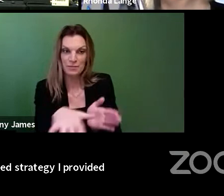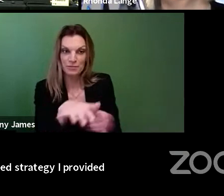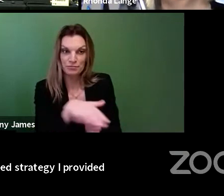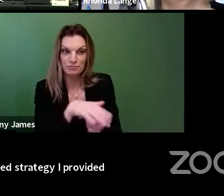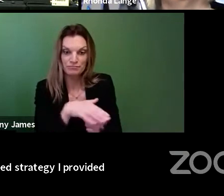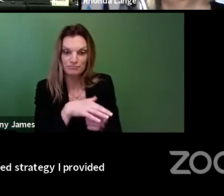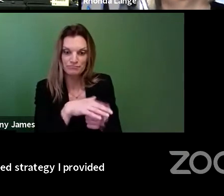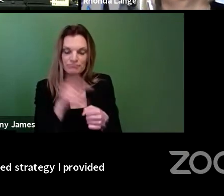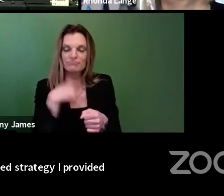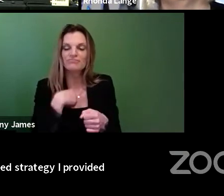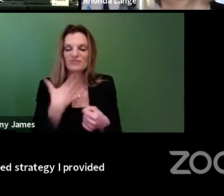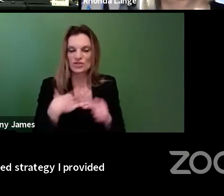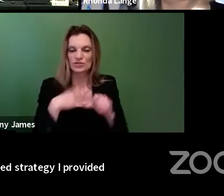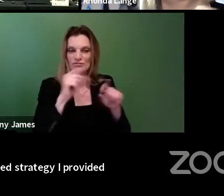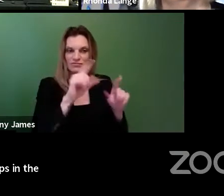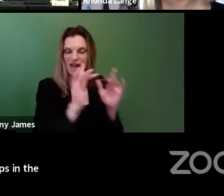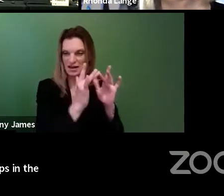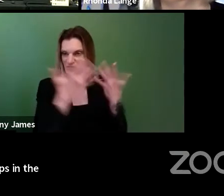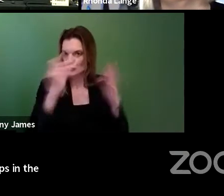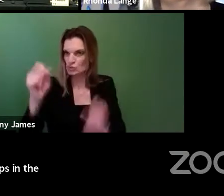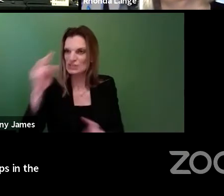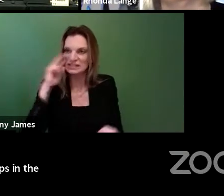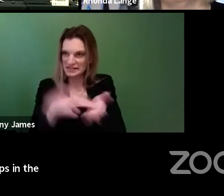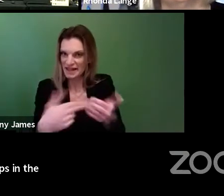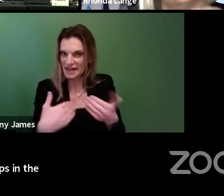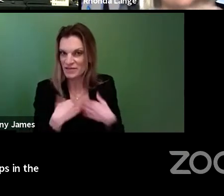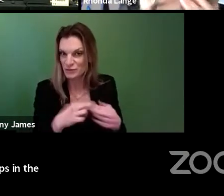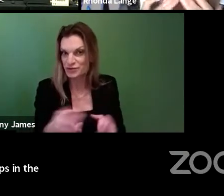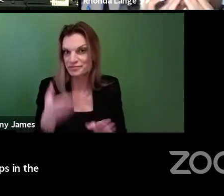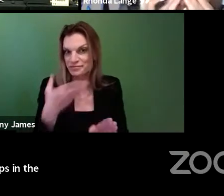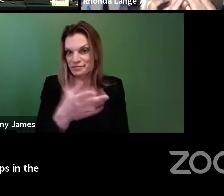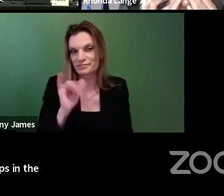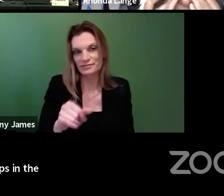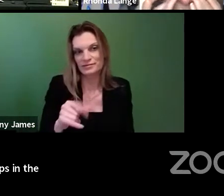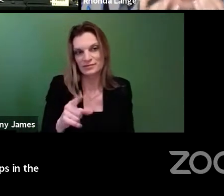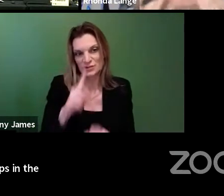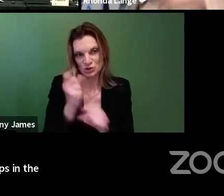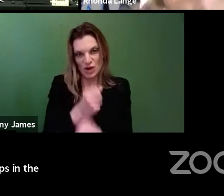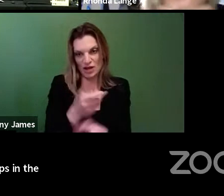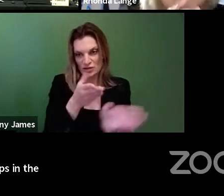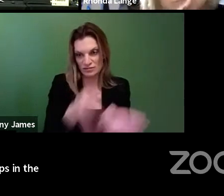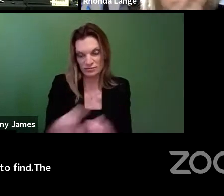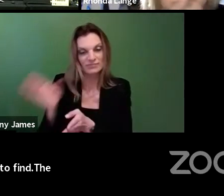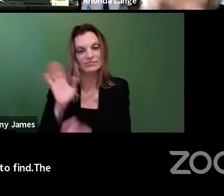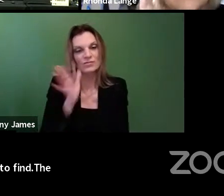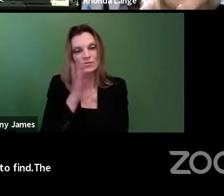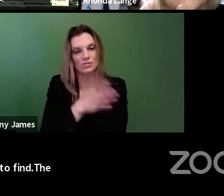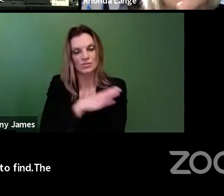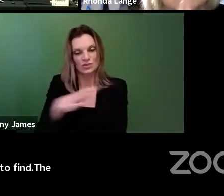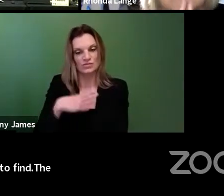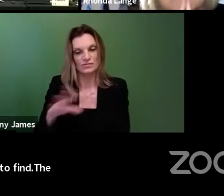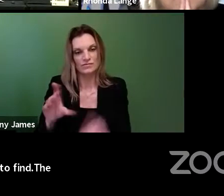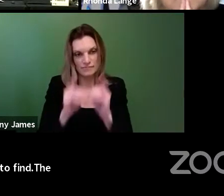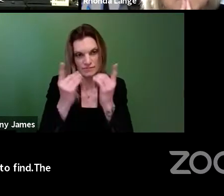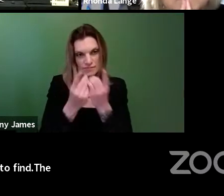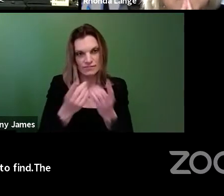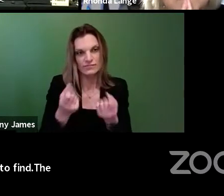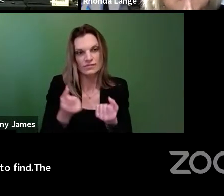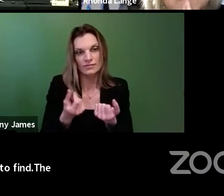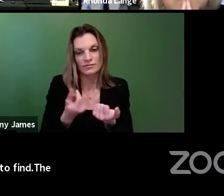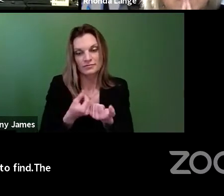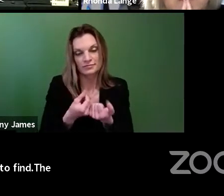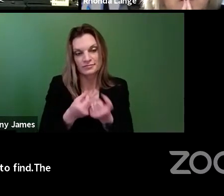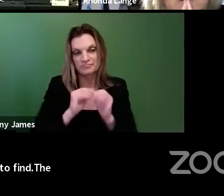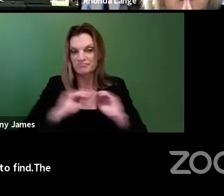in the portal as well for you to find. The strategy would produce a set of congressional districts without a hint